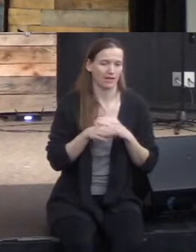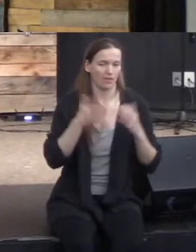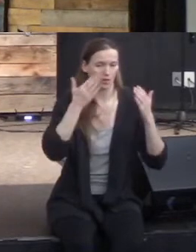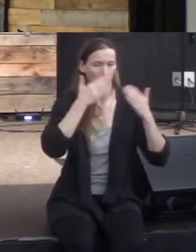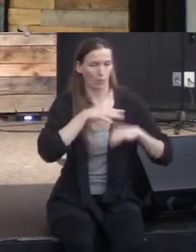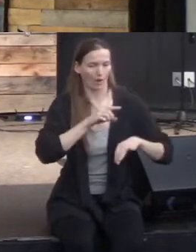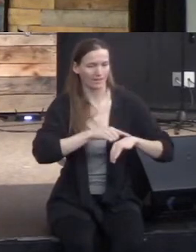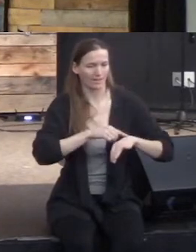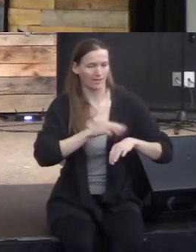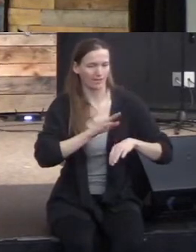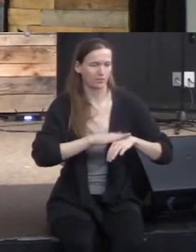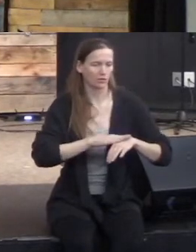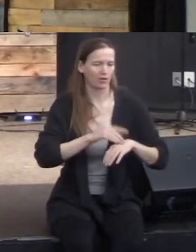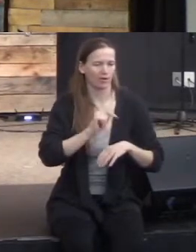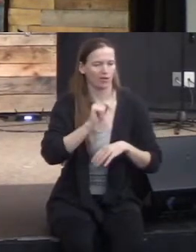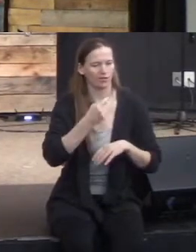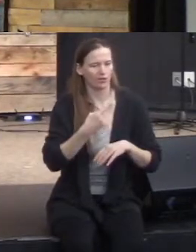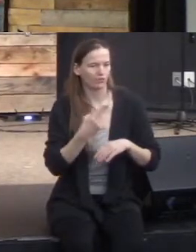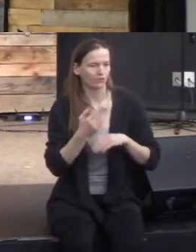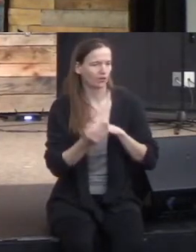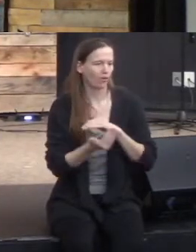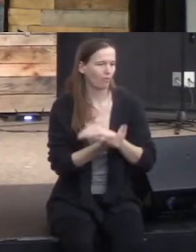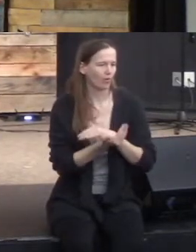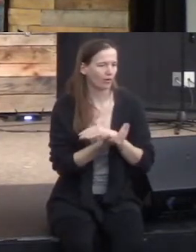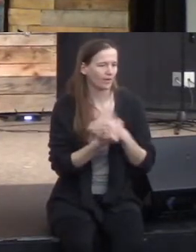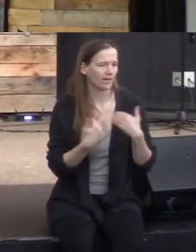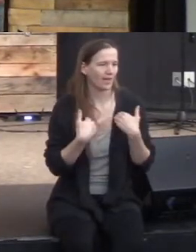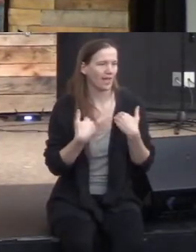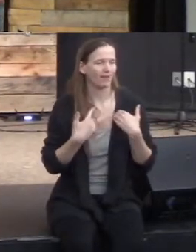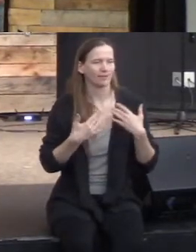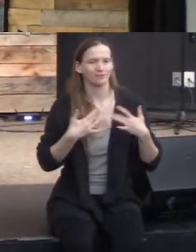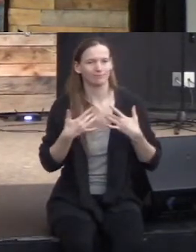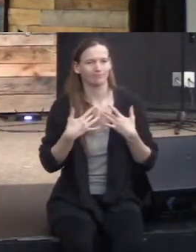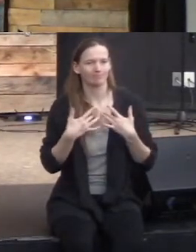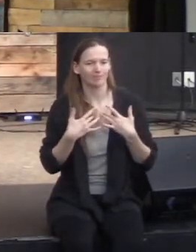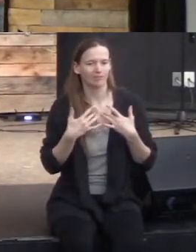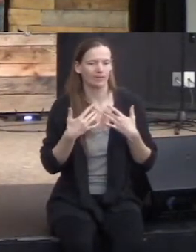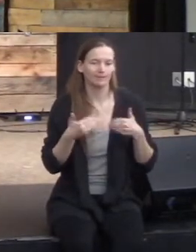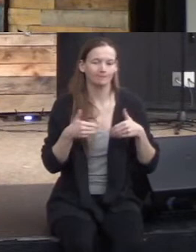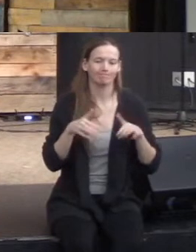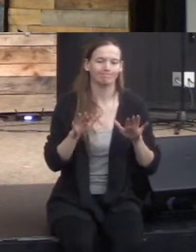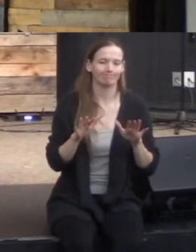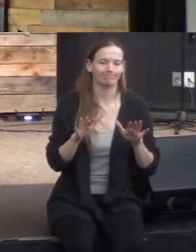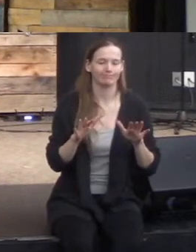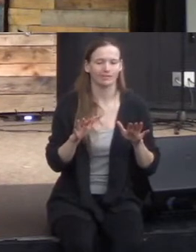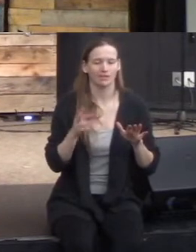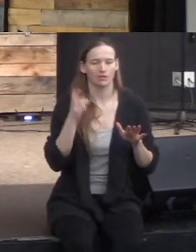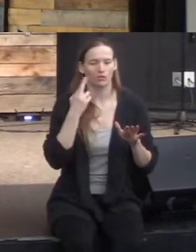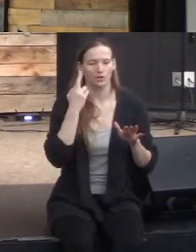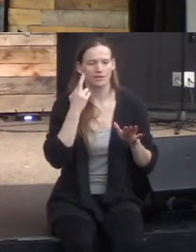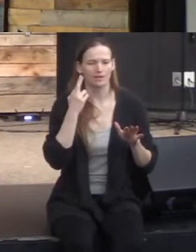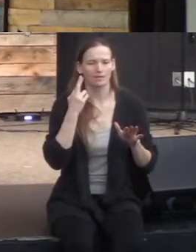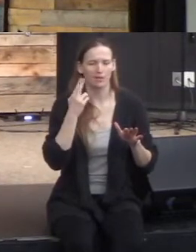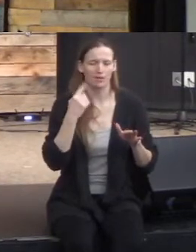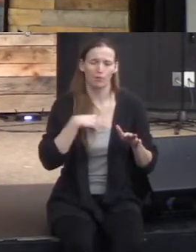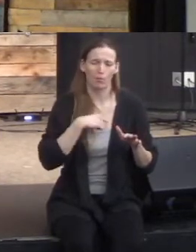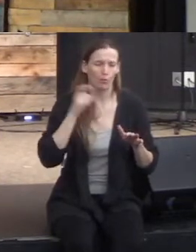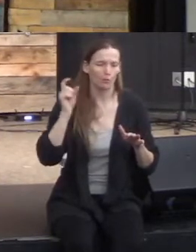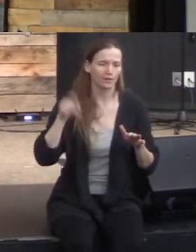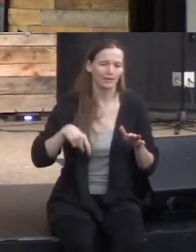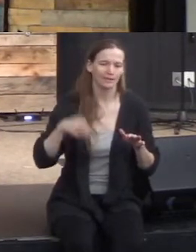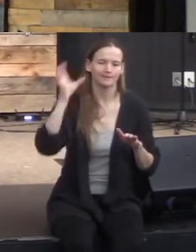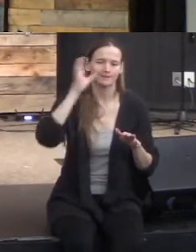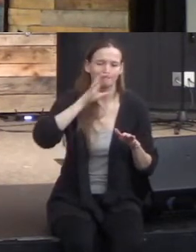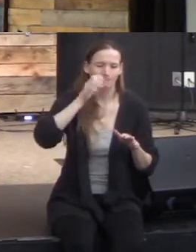on Thursday morning. There was just this sense of surrender that comes with, man, we really do need to seek the Lord with all of